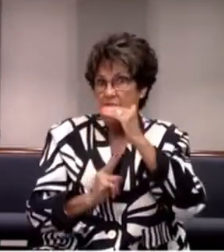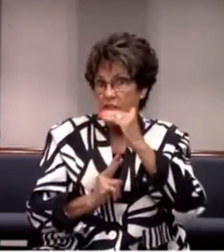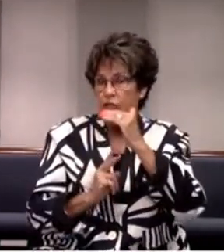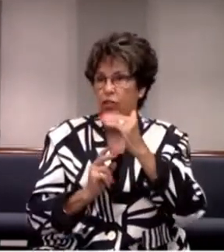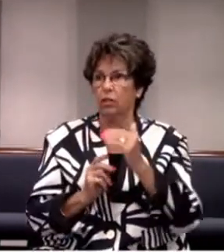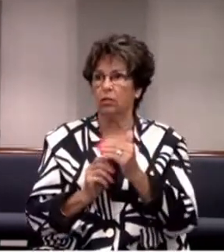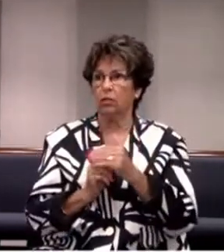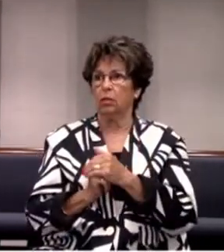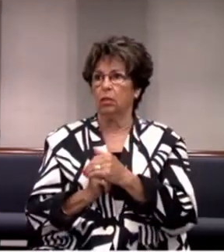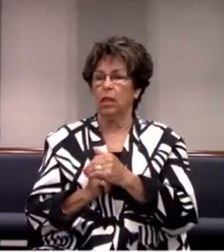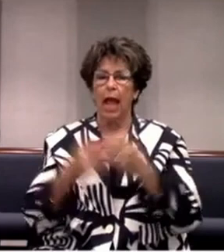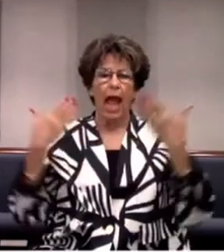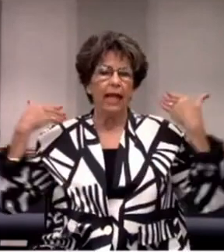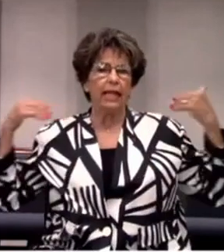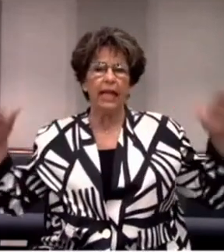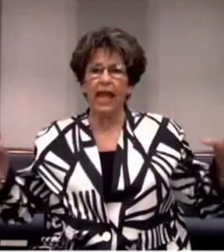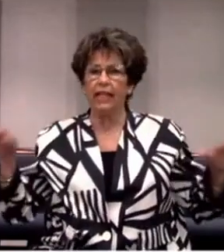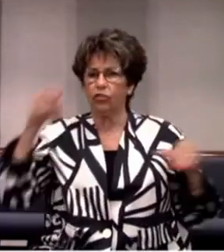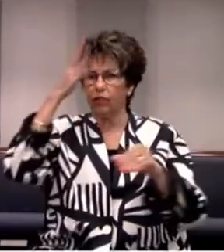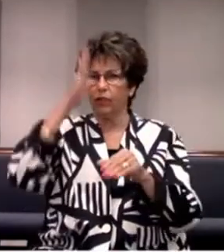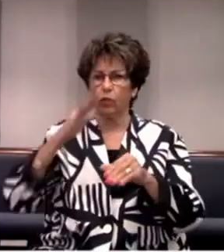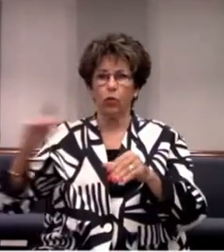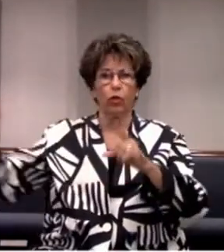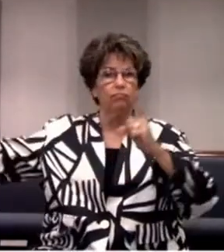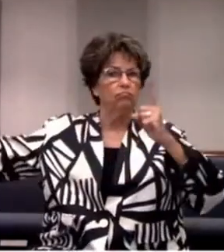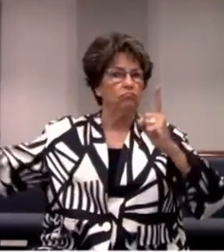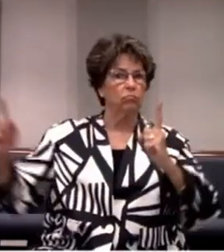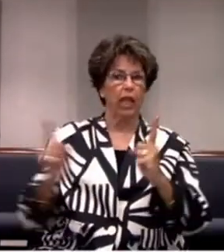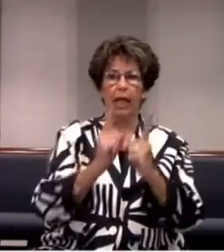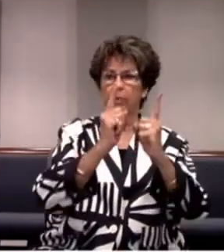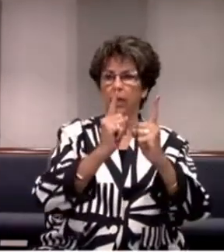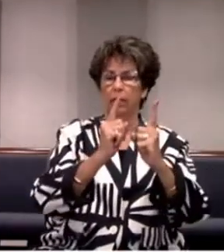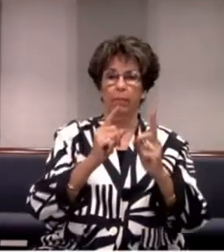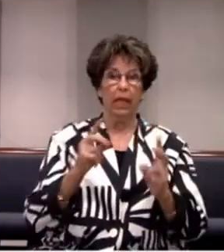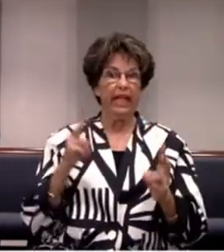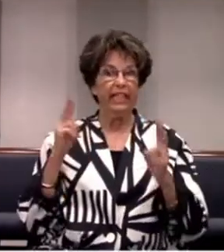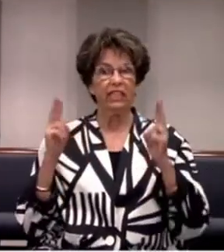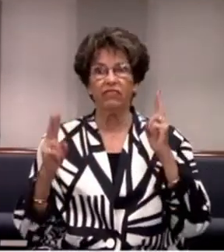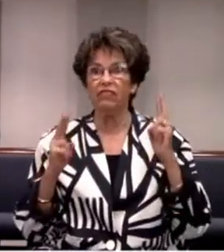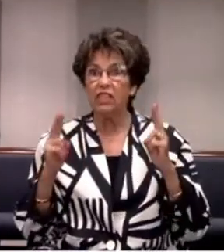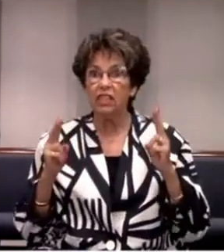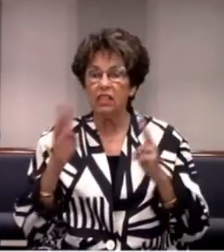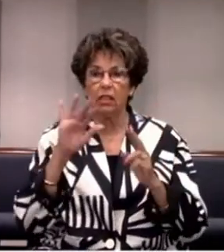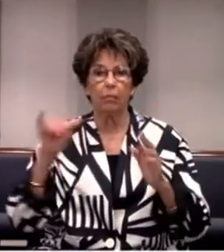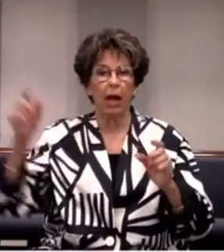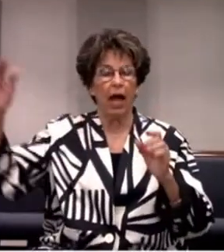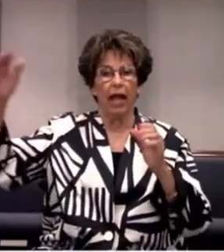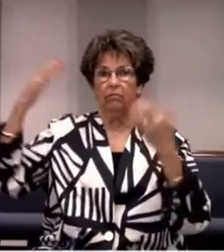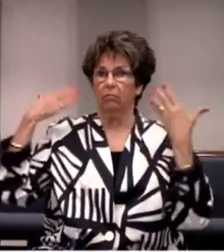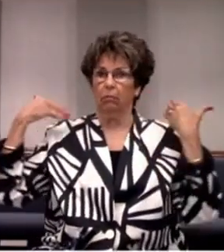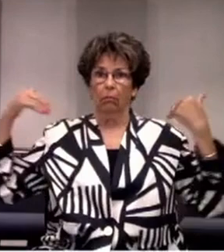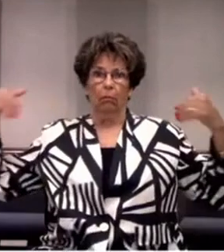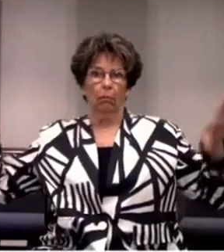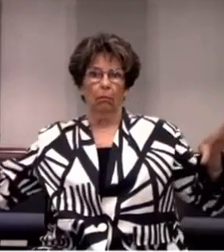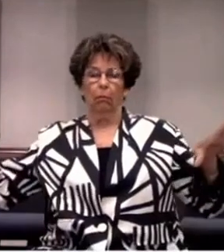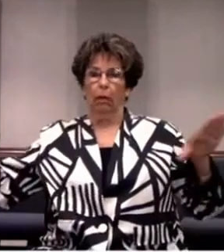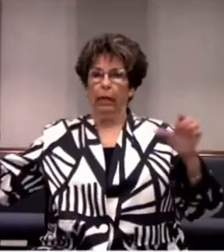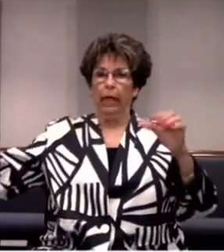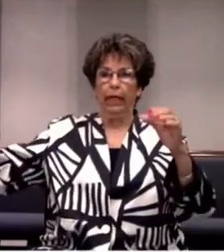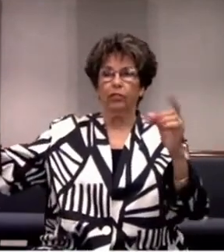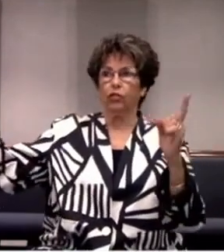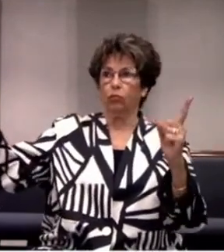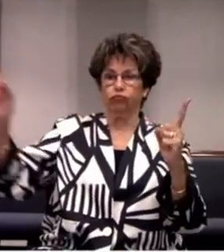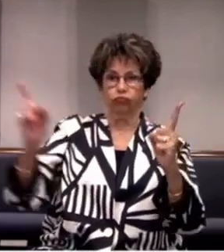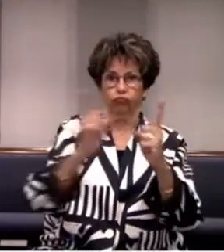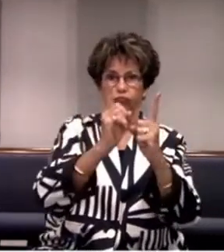of the day, an angel of God coming into him. So he's visited by an angel. I mean, these are great things.